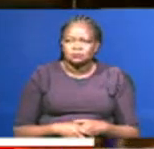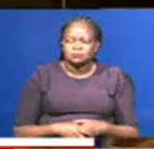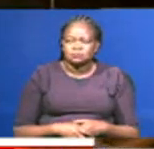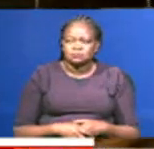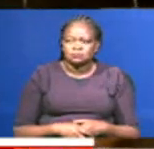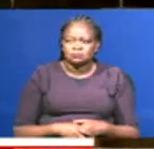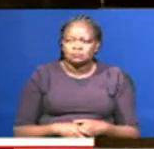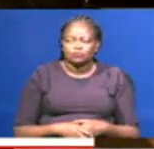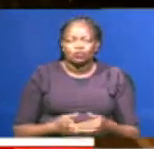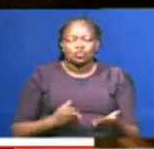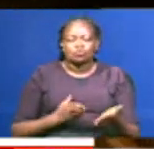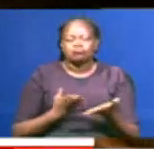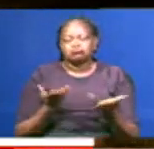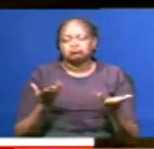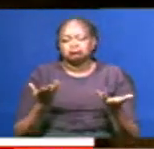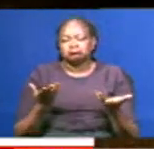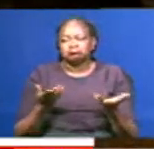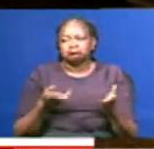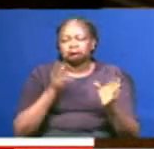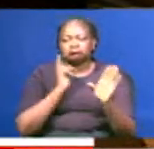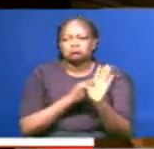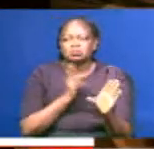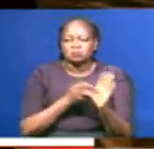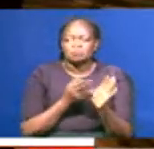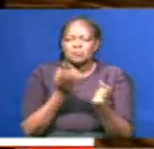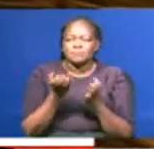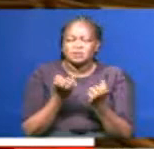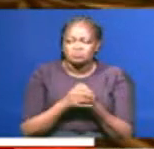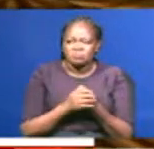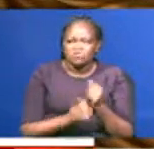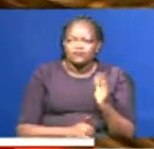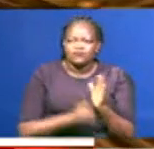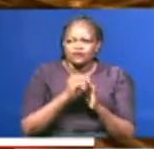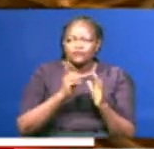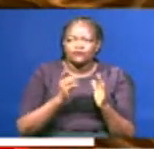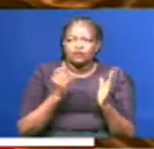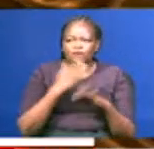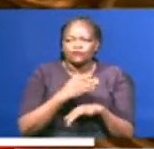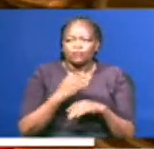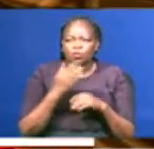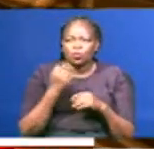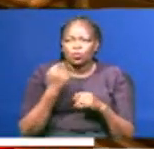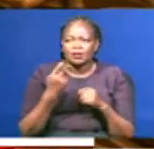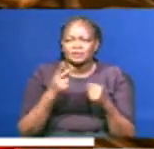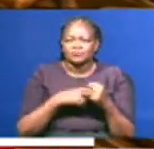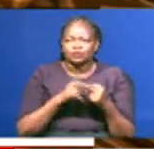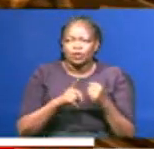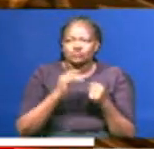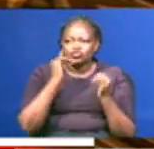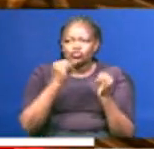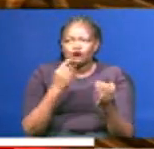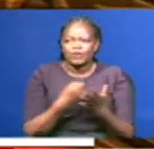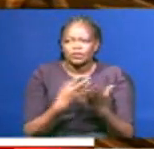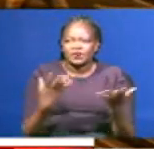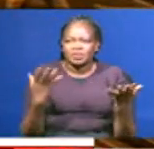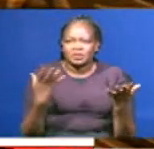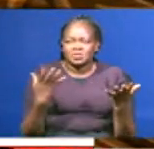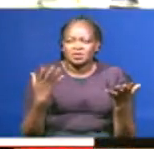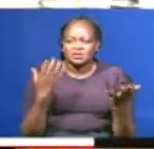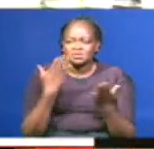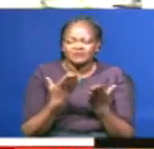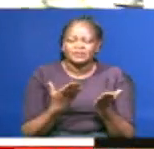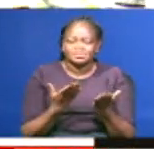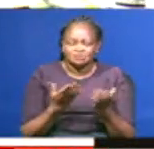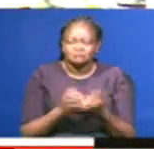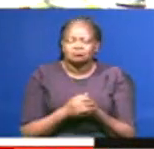Through the fund, participant businesses developed over 171 new financial products and services, surpassing